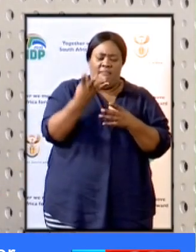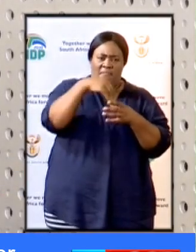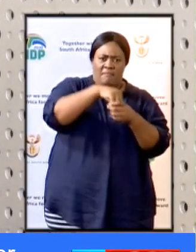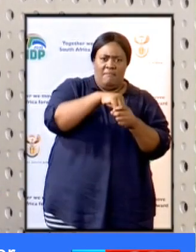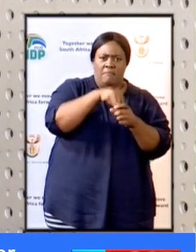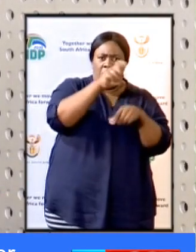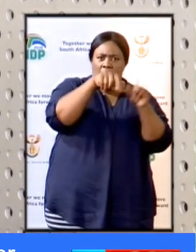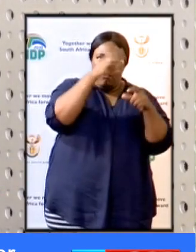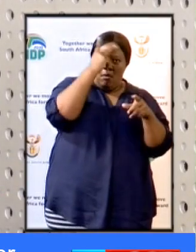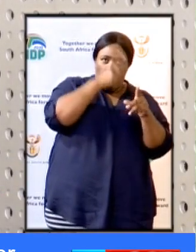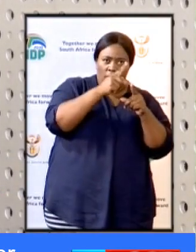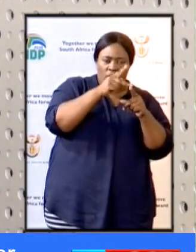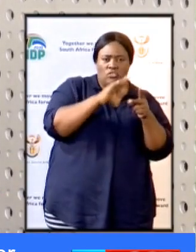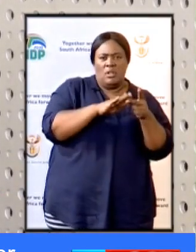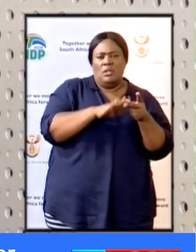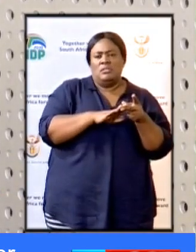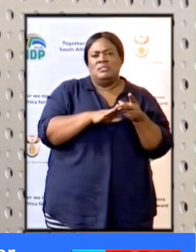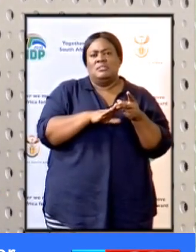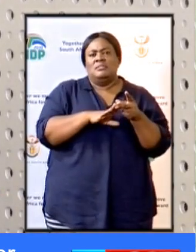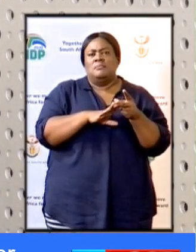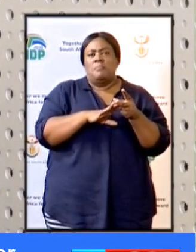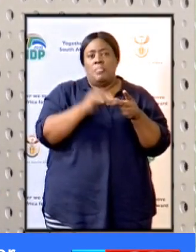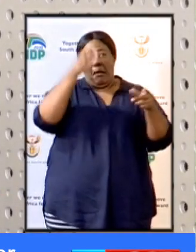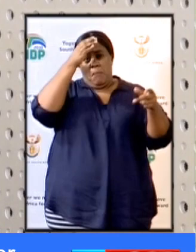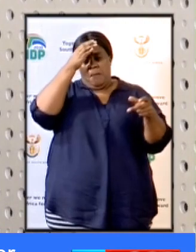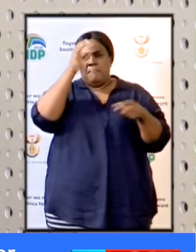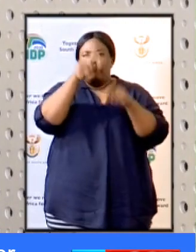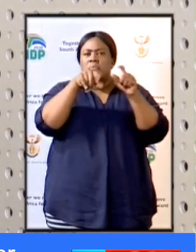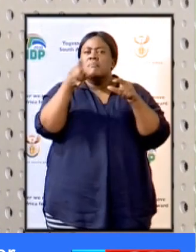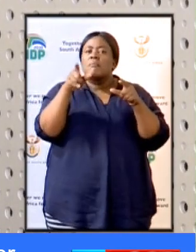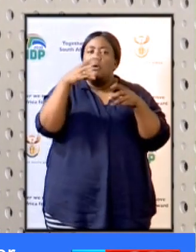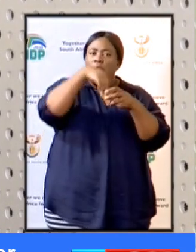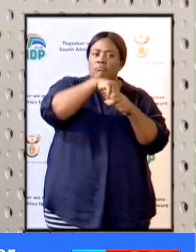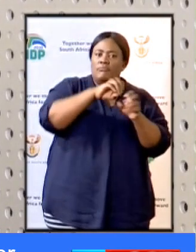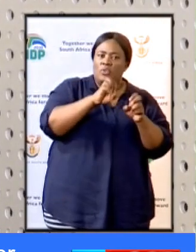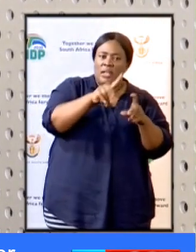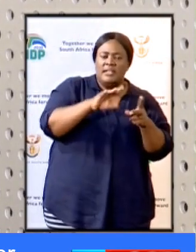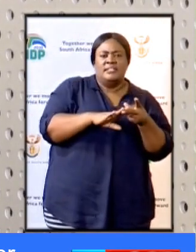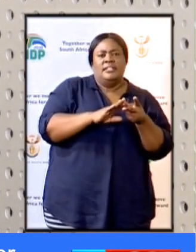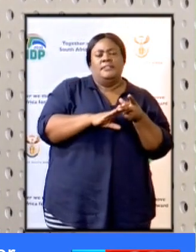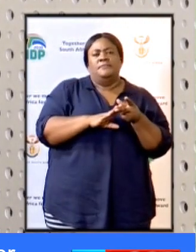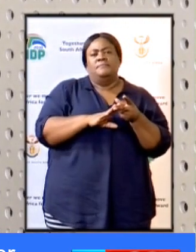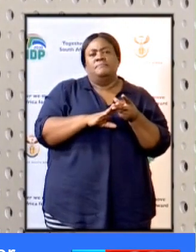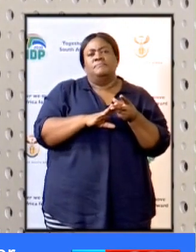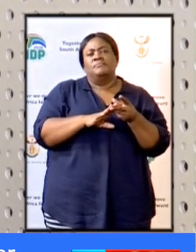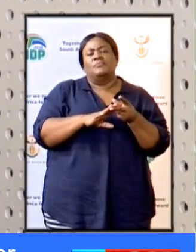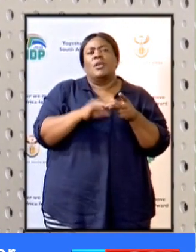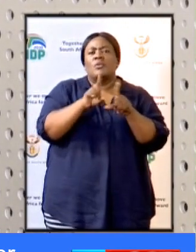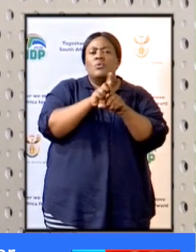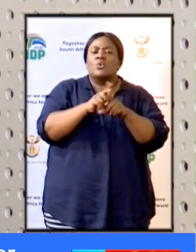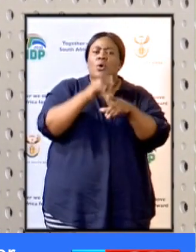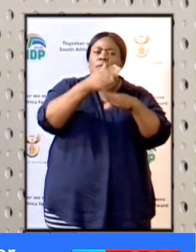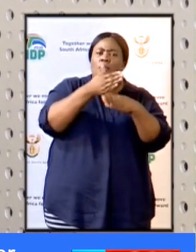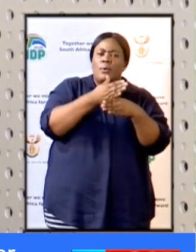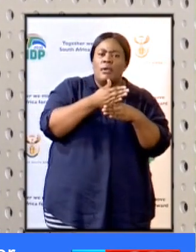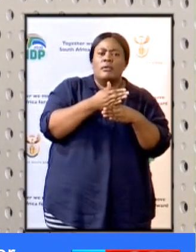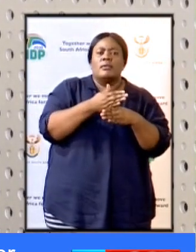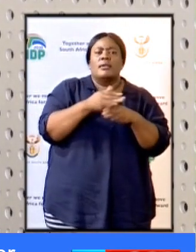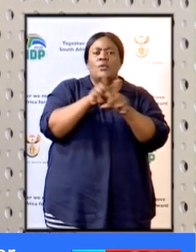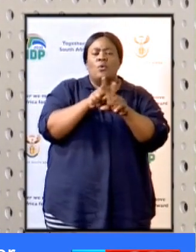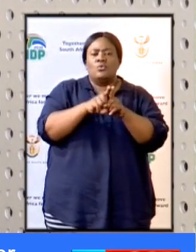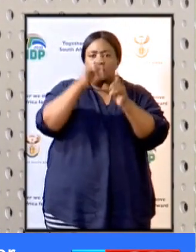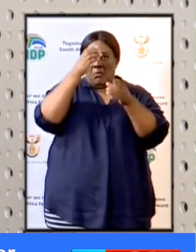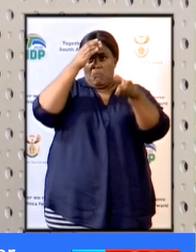professionals, constitute of our experts in the field or in the areas of work, but also experts from